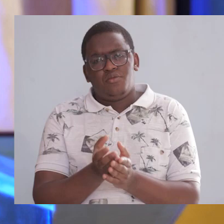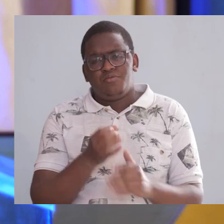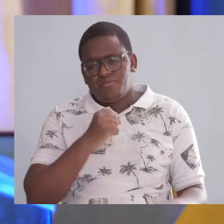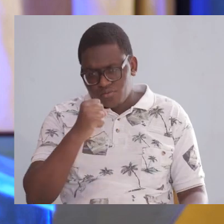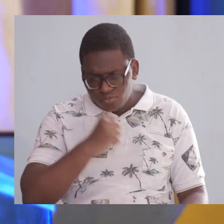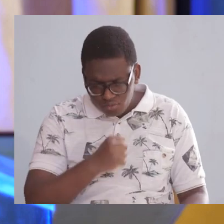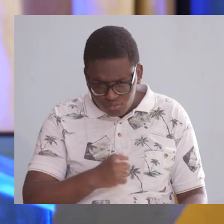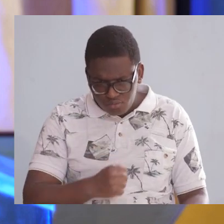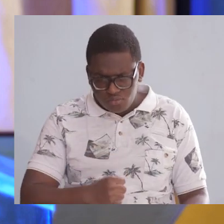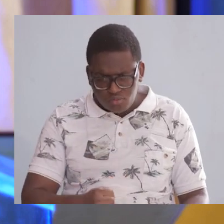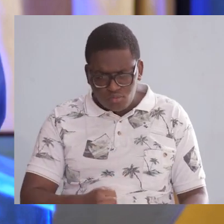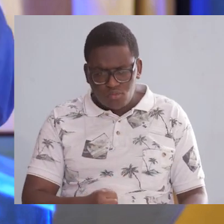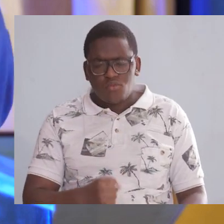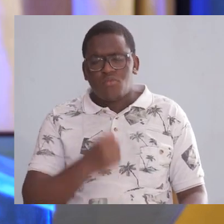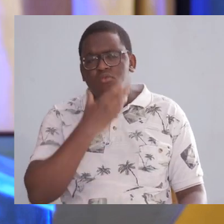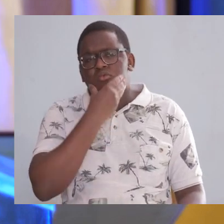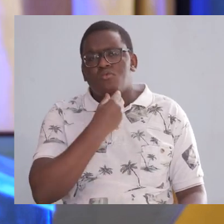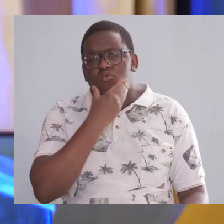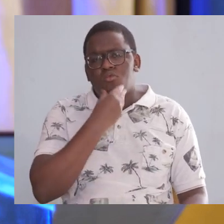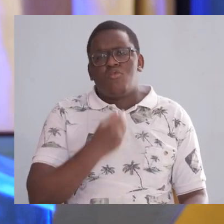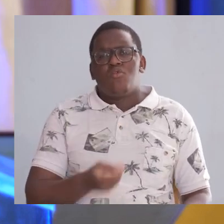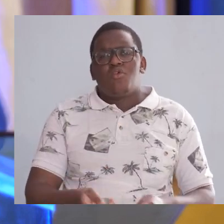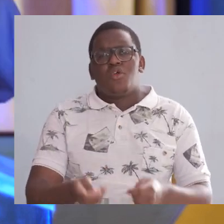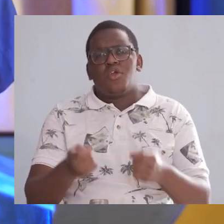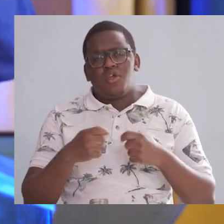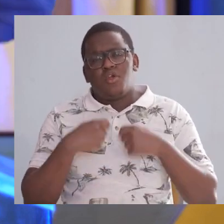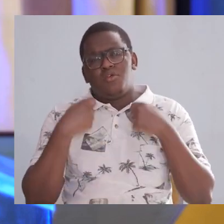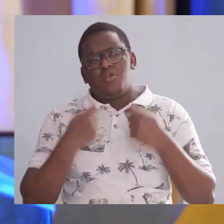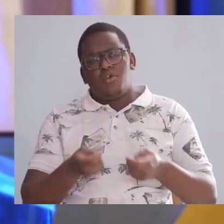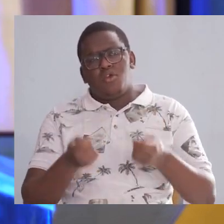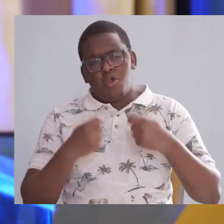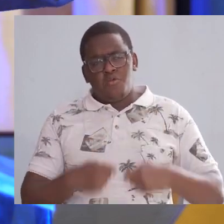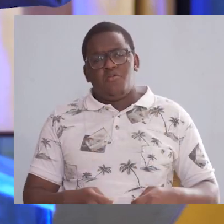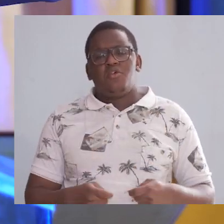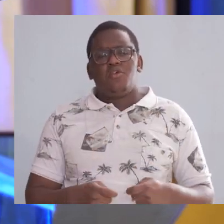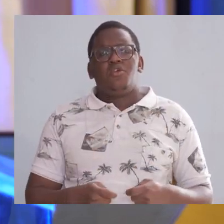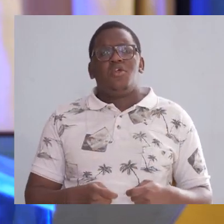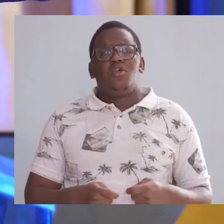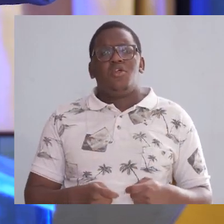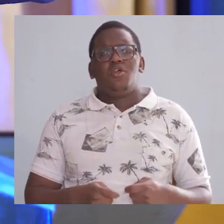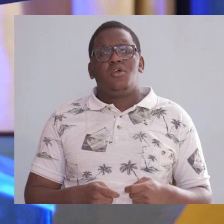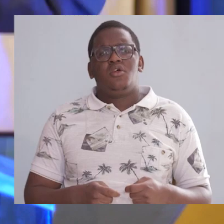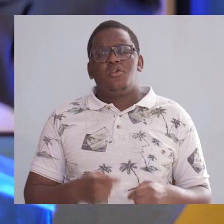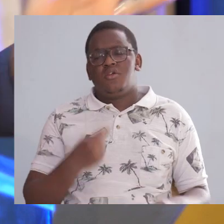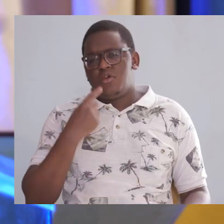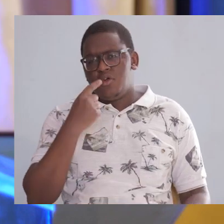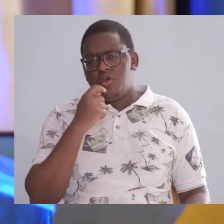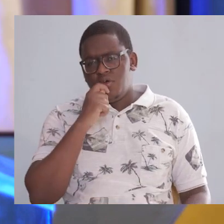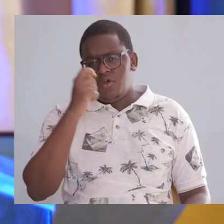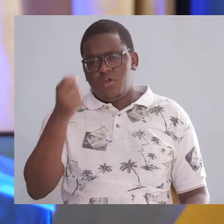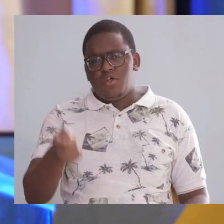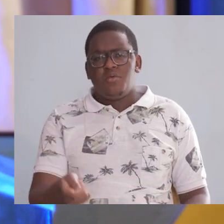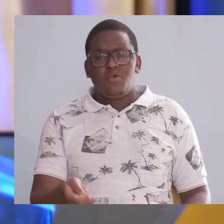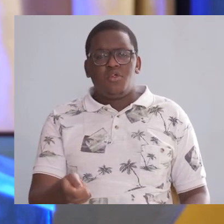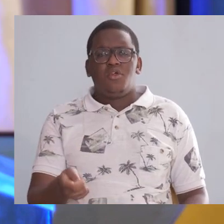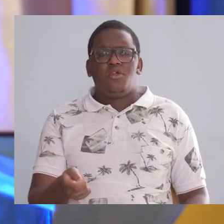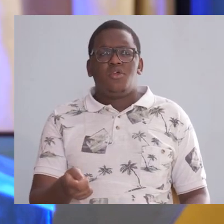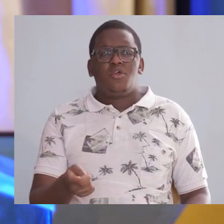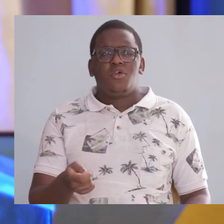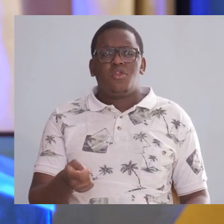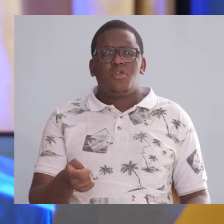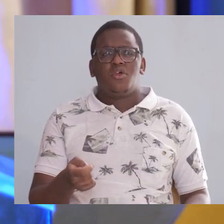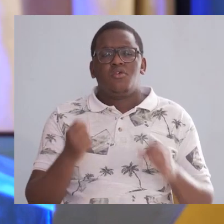testimonies of that when they got saved, they returned whatever they had stolen maybe many years ago.